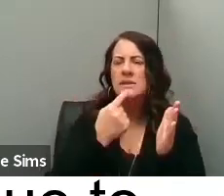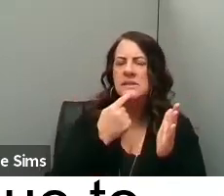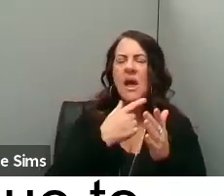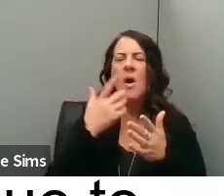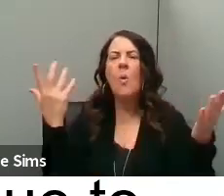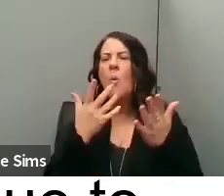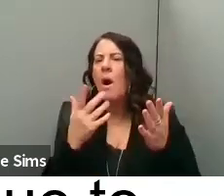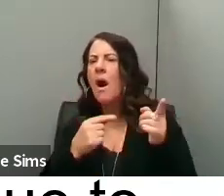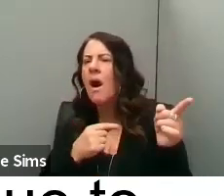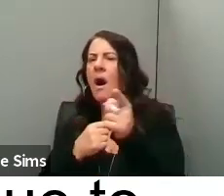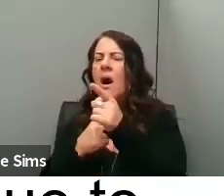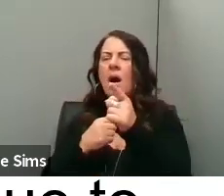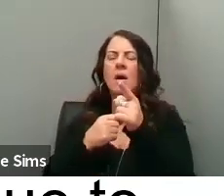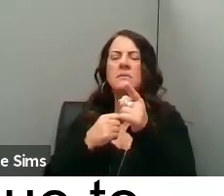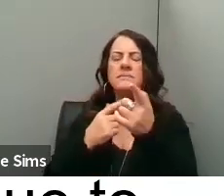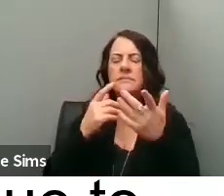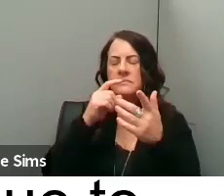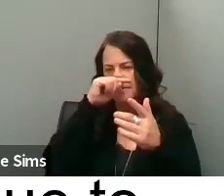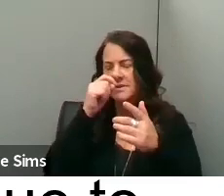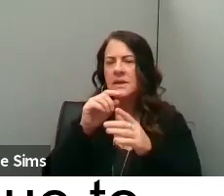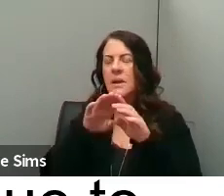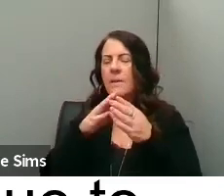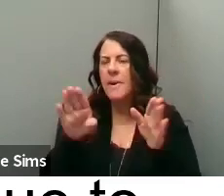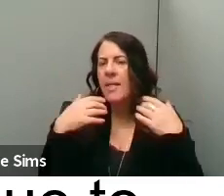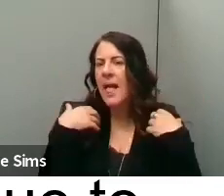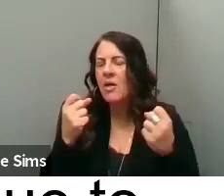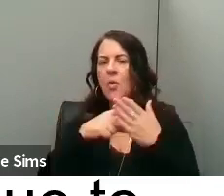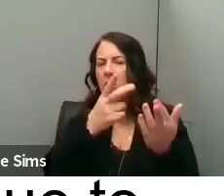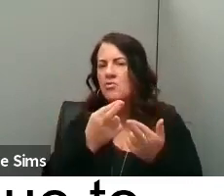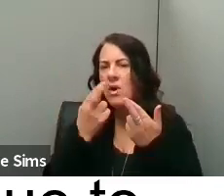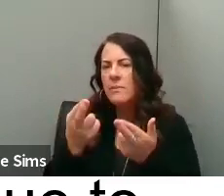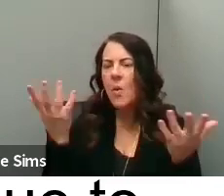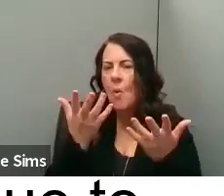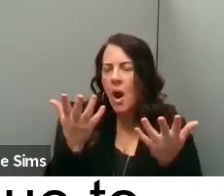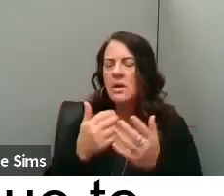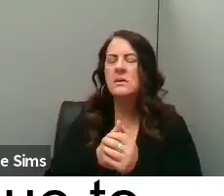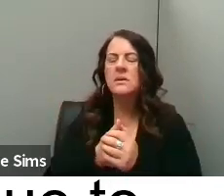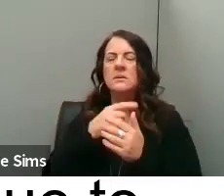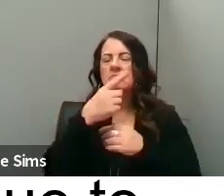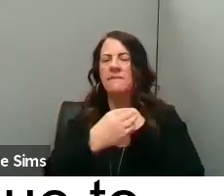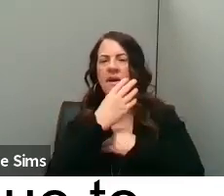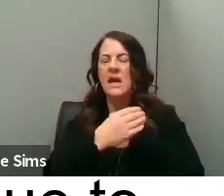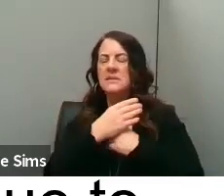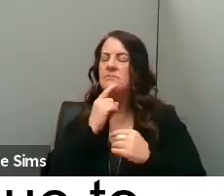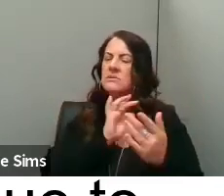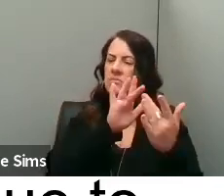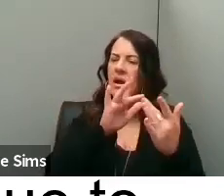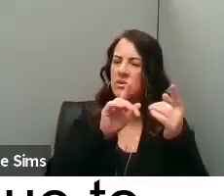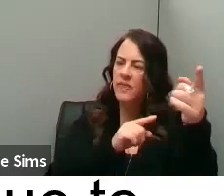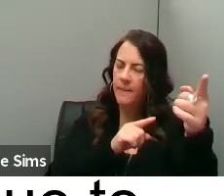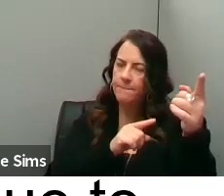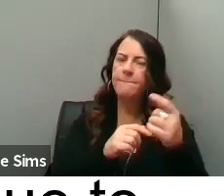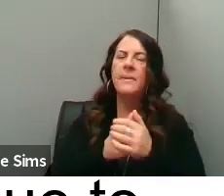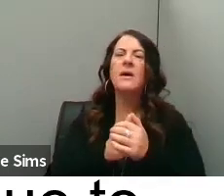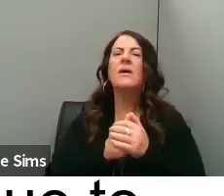reasonable accommodations. That sound judgment would include giving Gia additional time to get